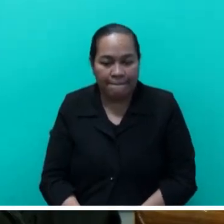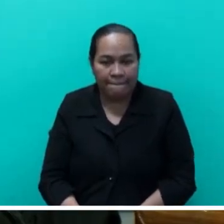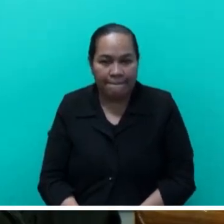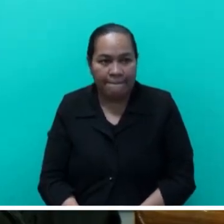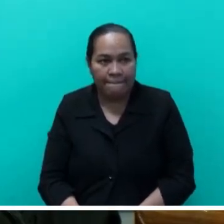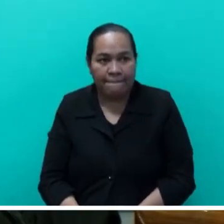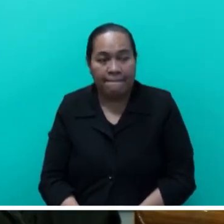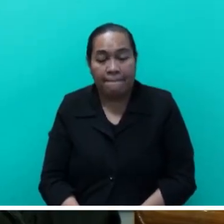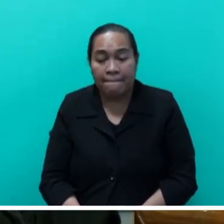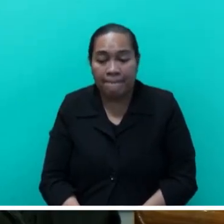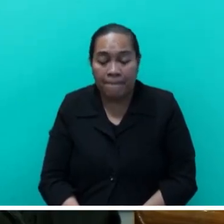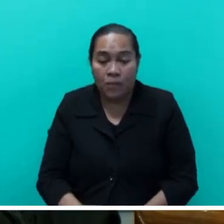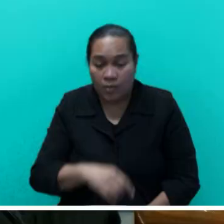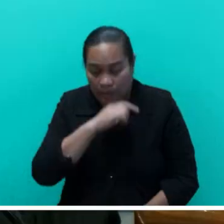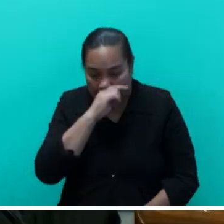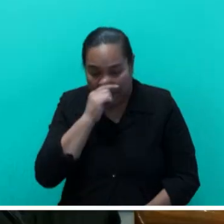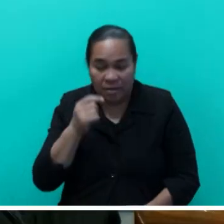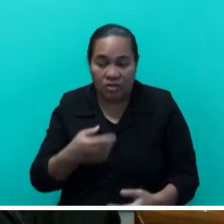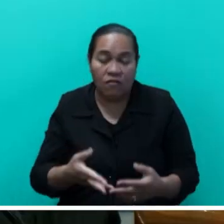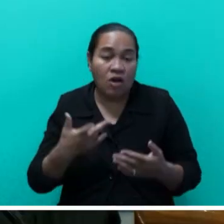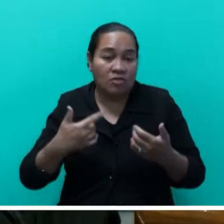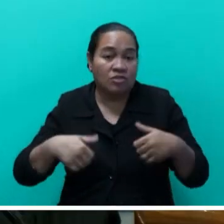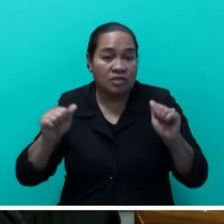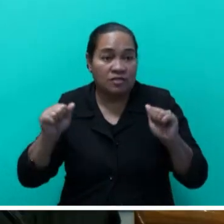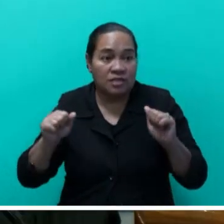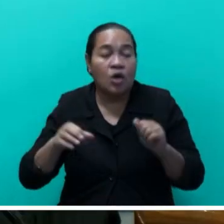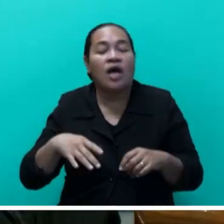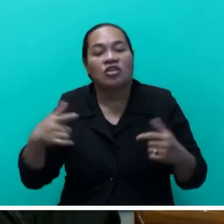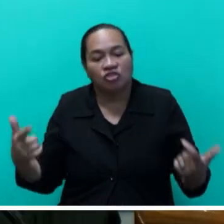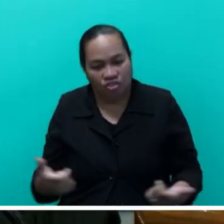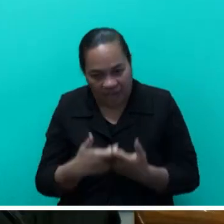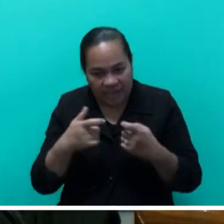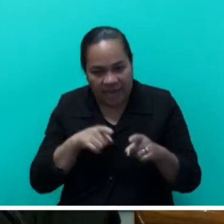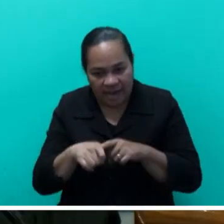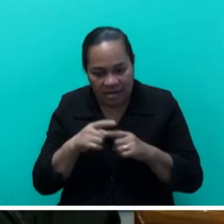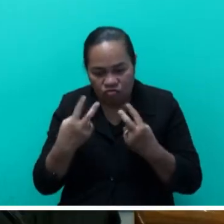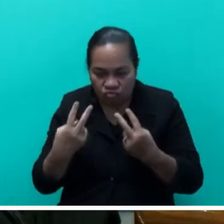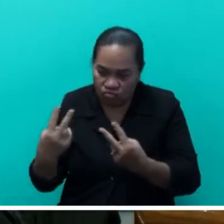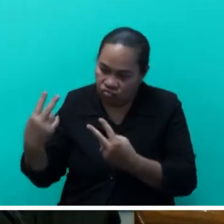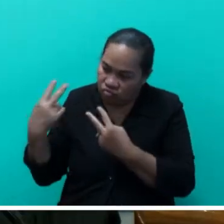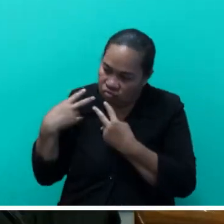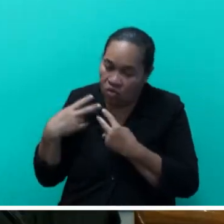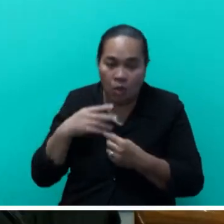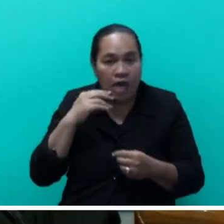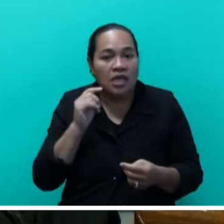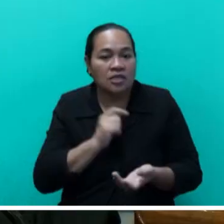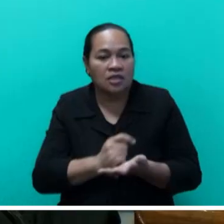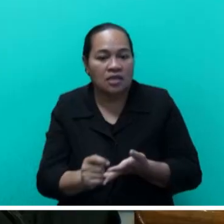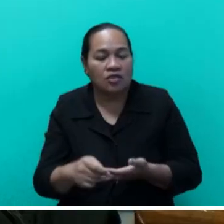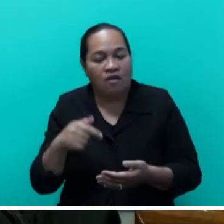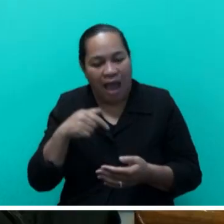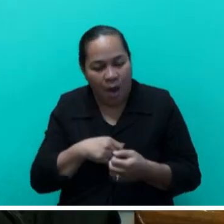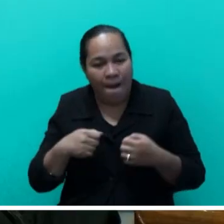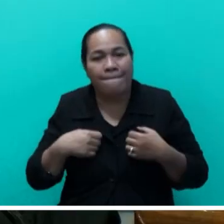Reflecting on a comprehensive record of achievements, challenges, and learnings over the years, it provides a transparent and detailed account of our